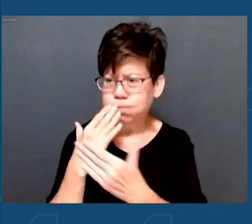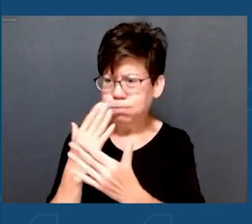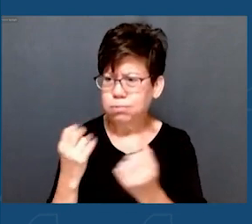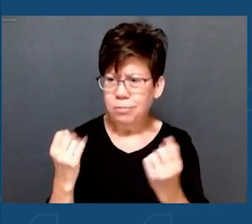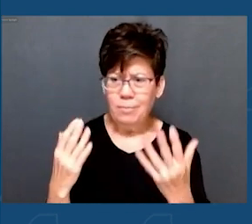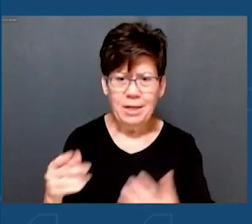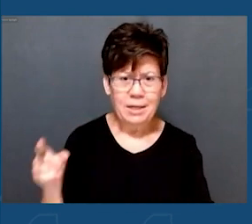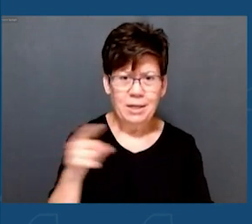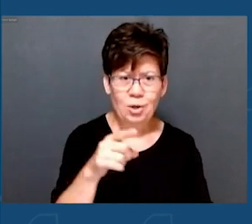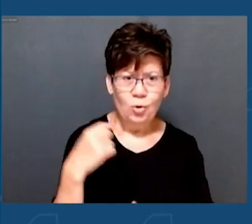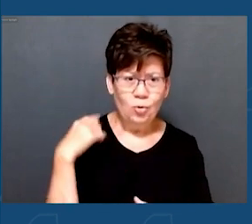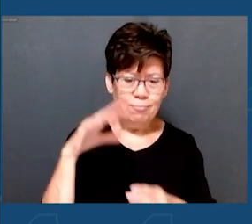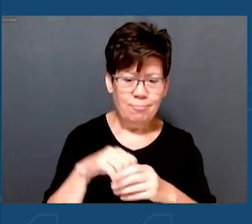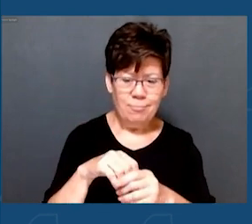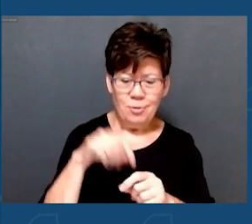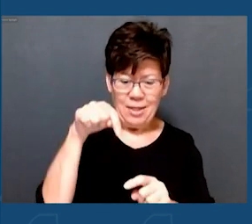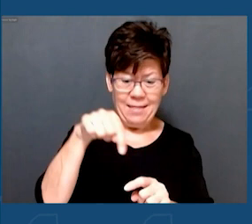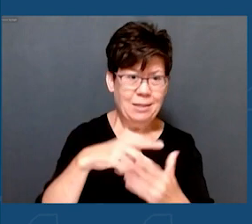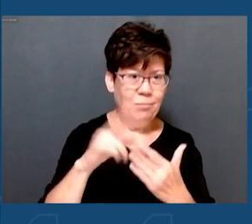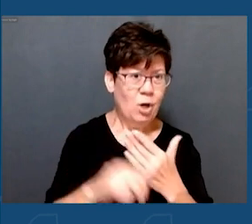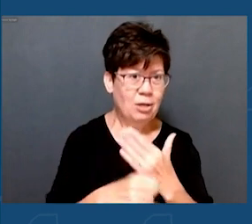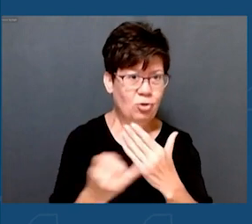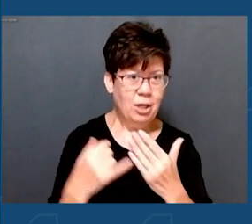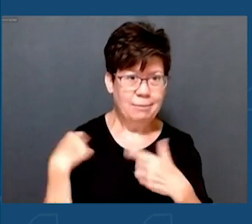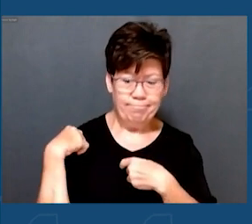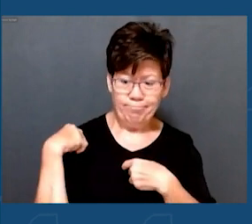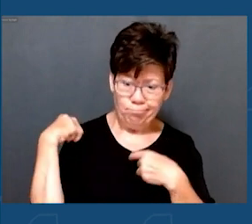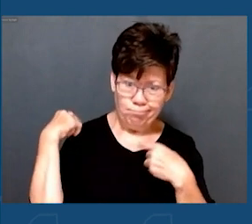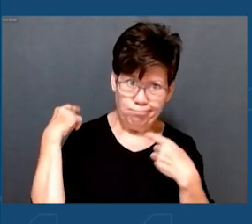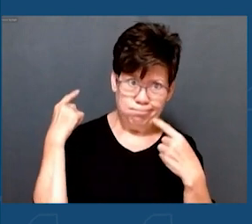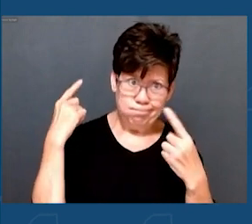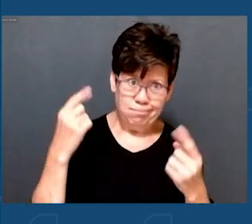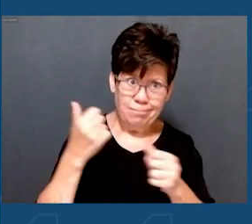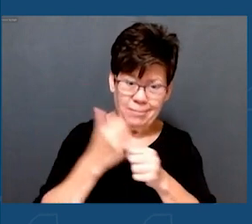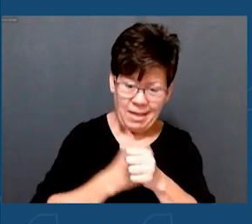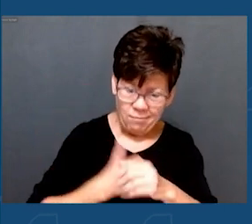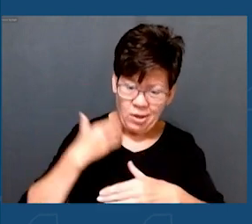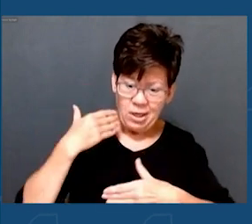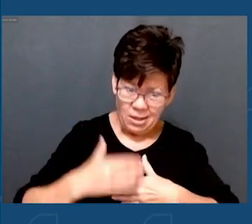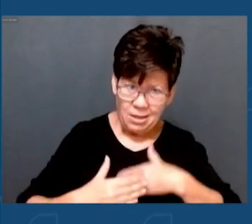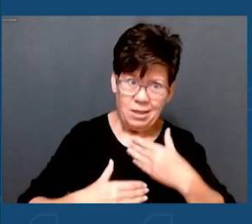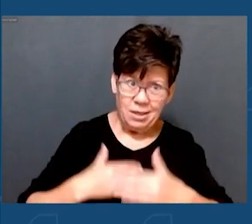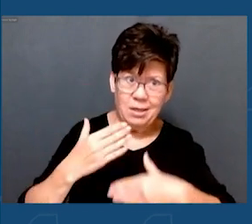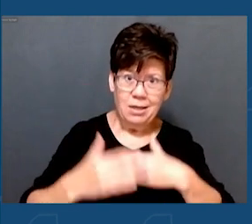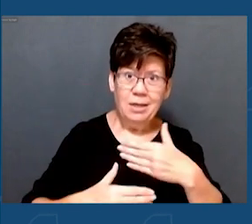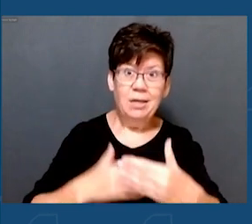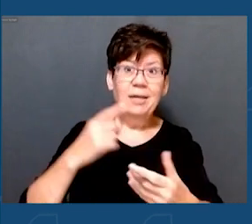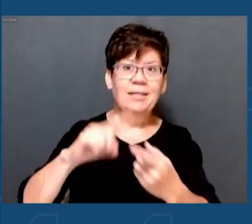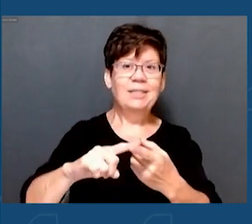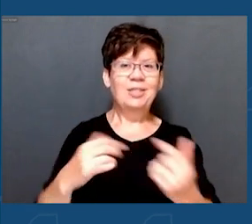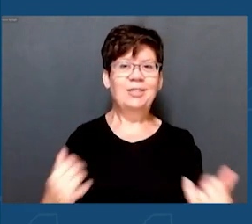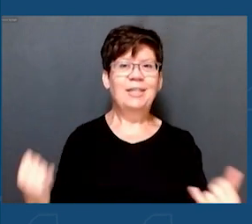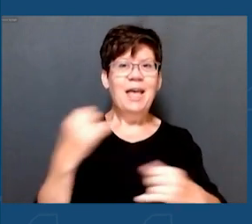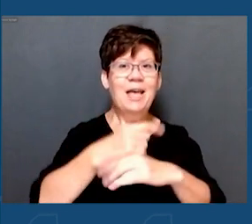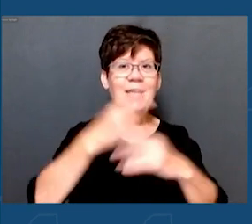endeavor every step of the way so that this day would finally become a